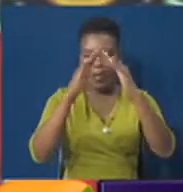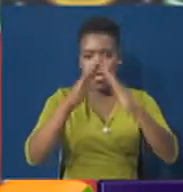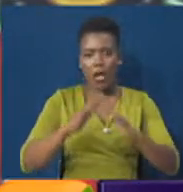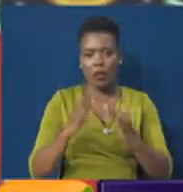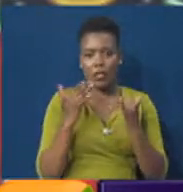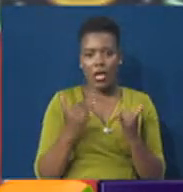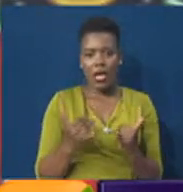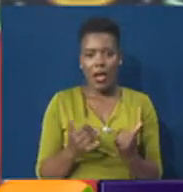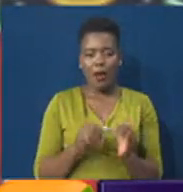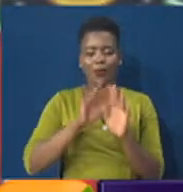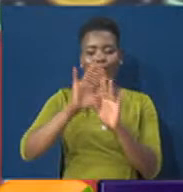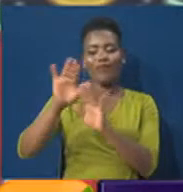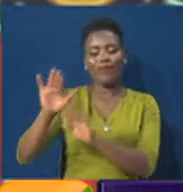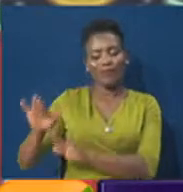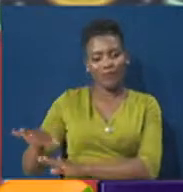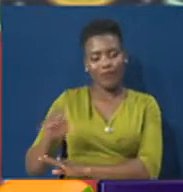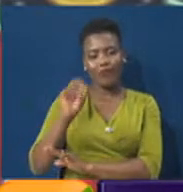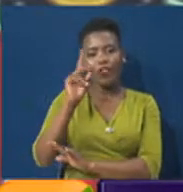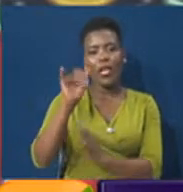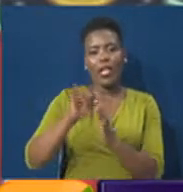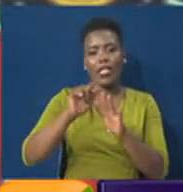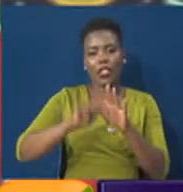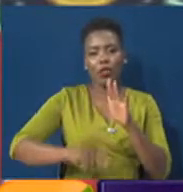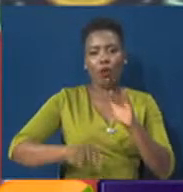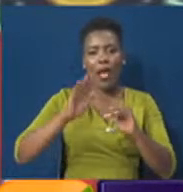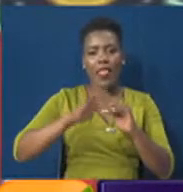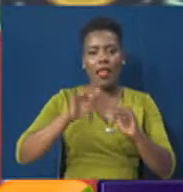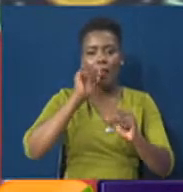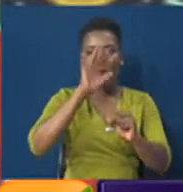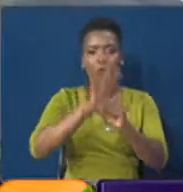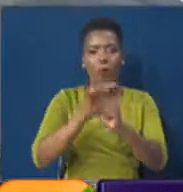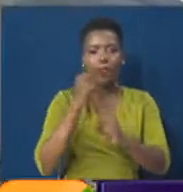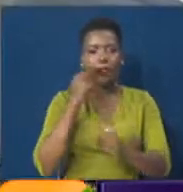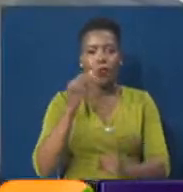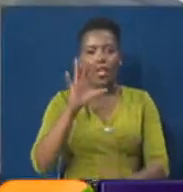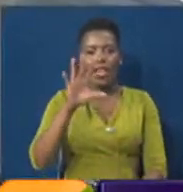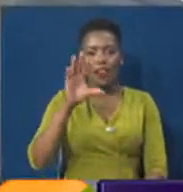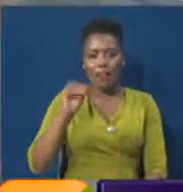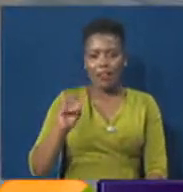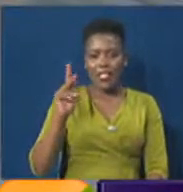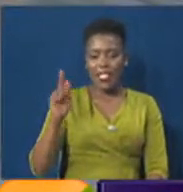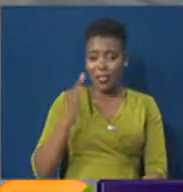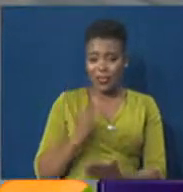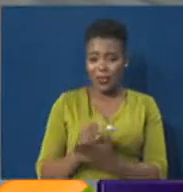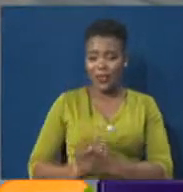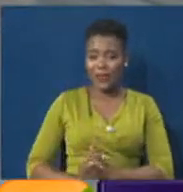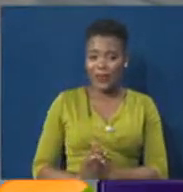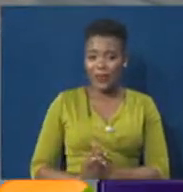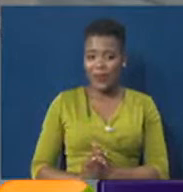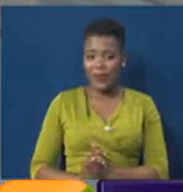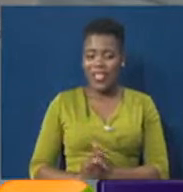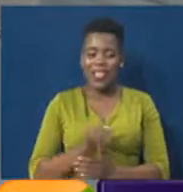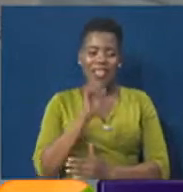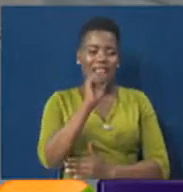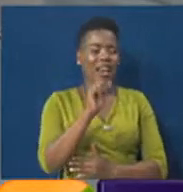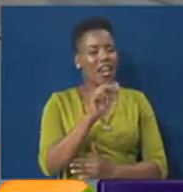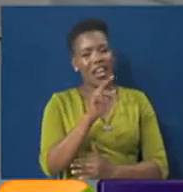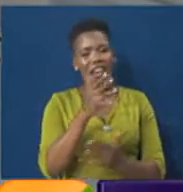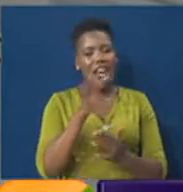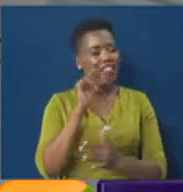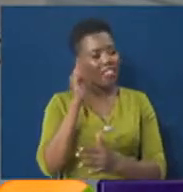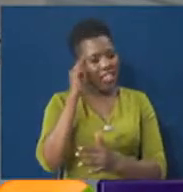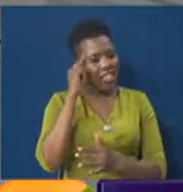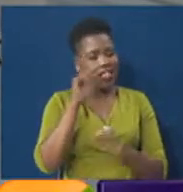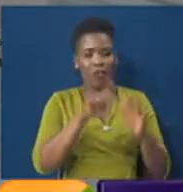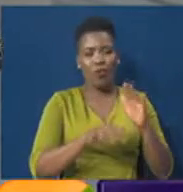course that is way lower than the promise of 250,000. It's not low because